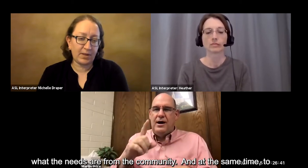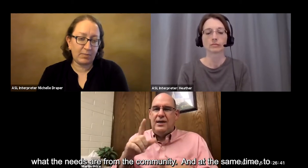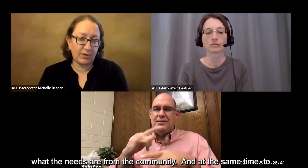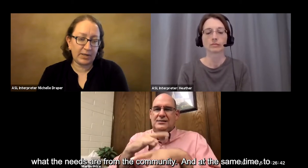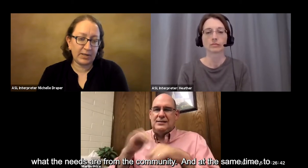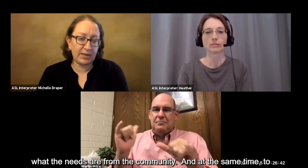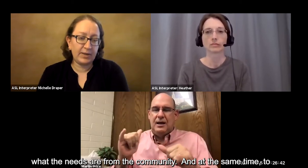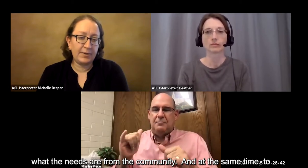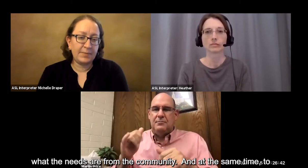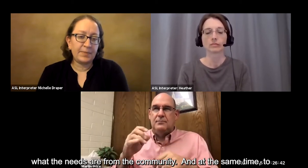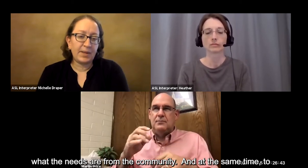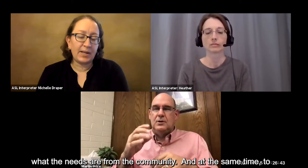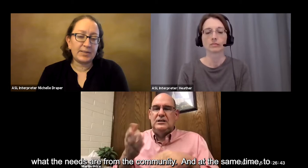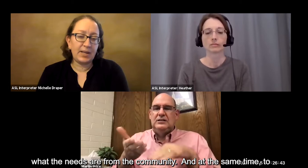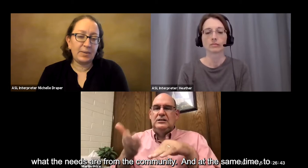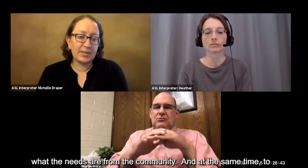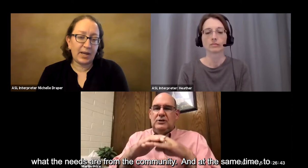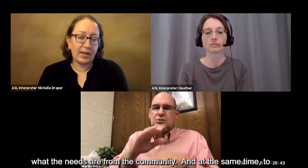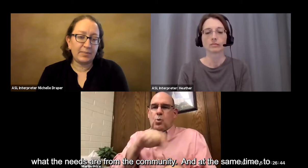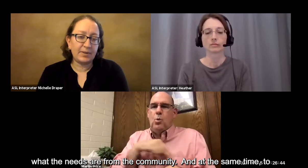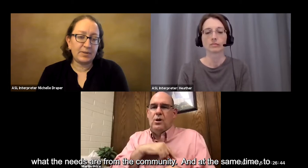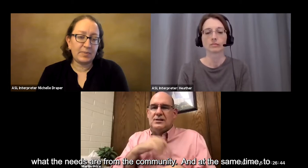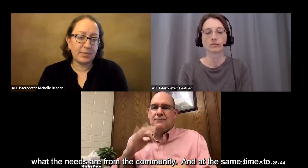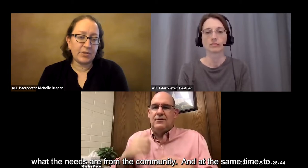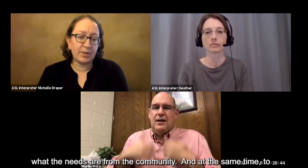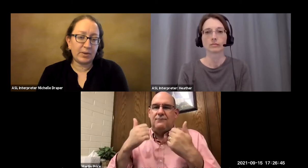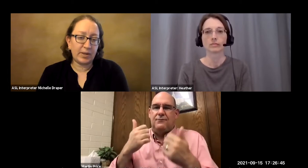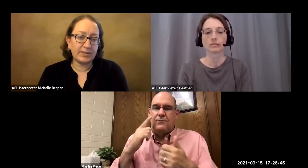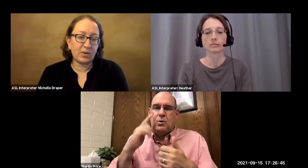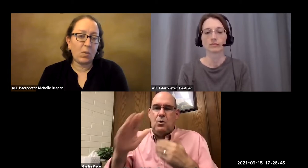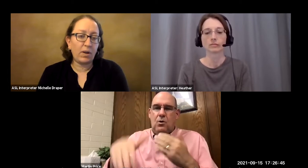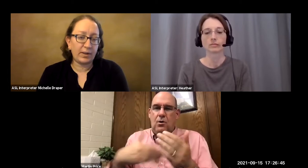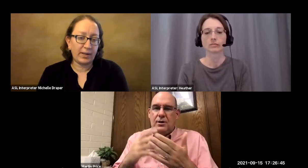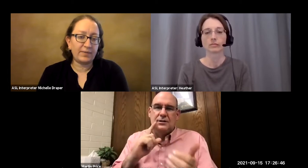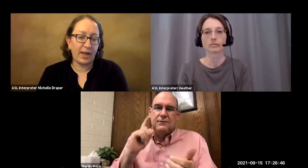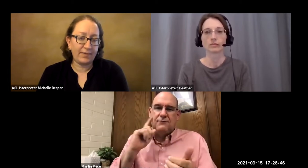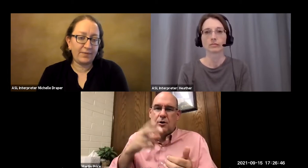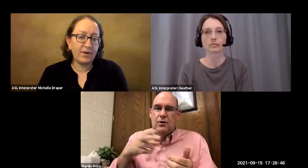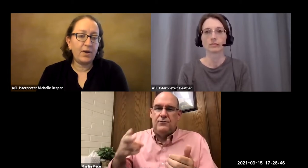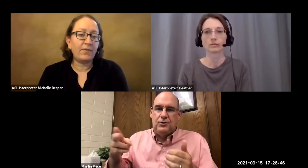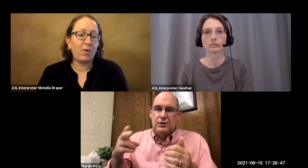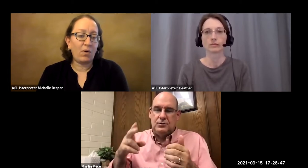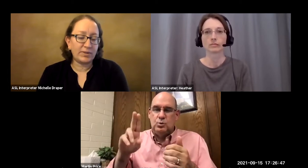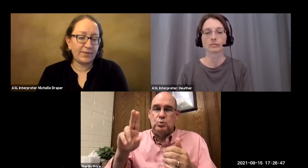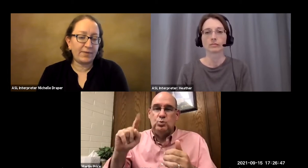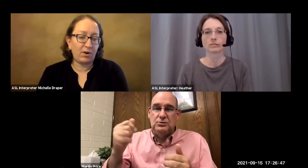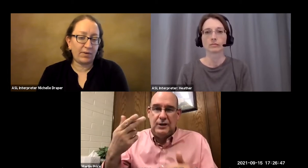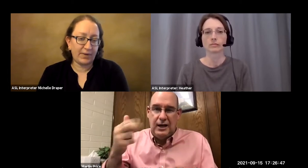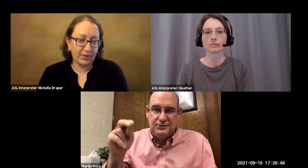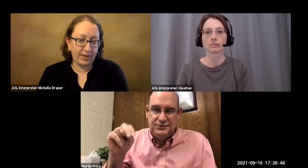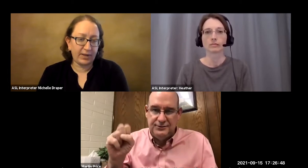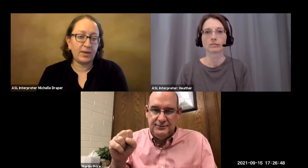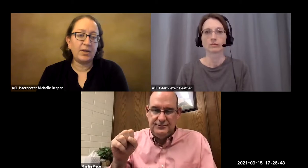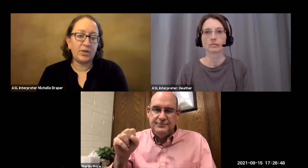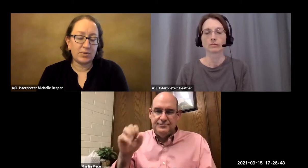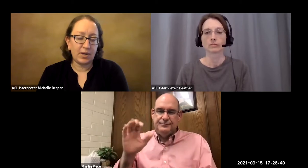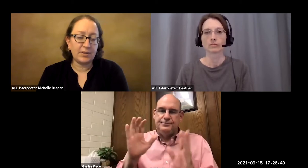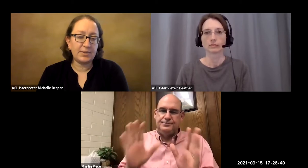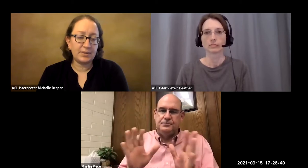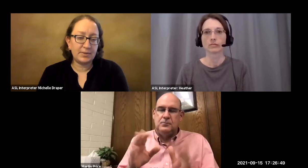are from the community. And at the same time, to be able to increase the quality of life for all deaf and hard of